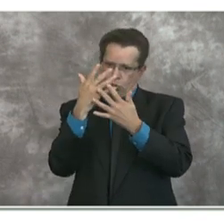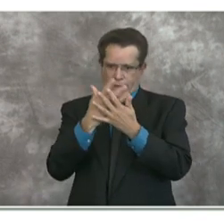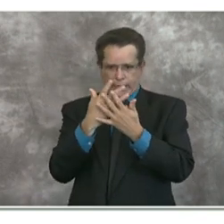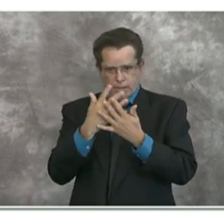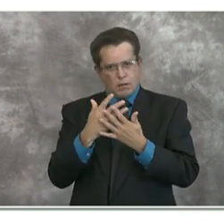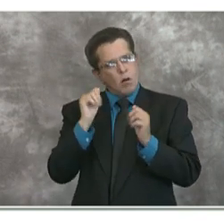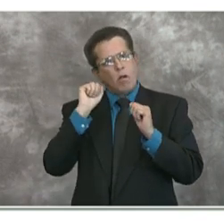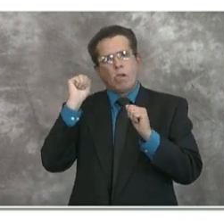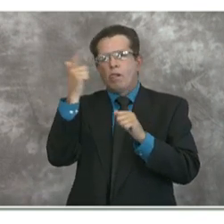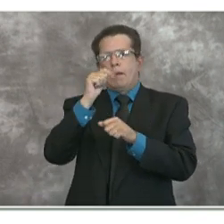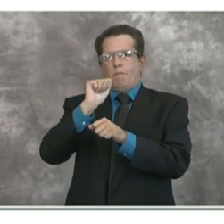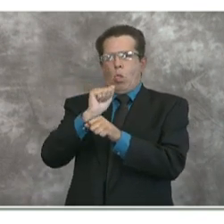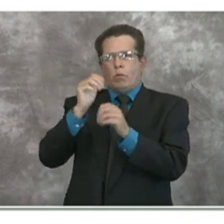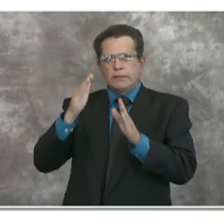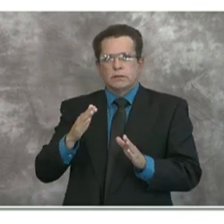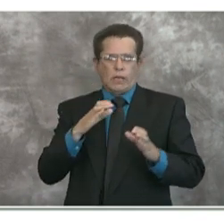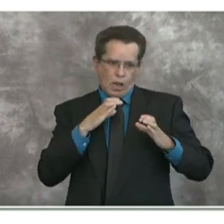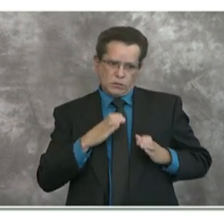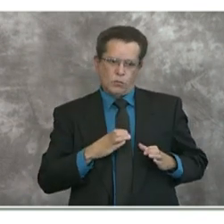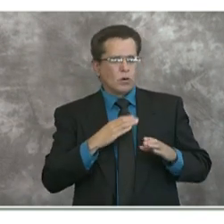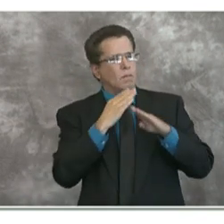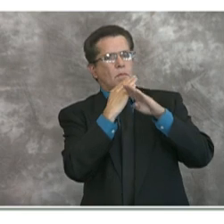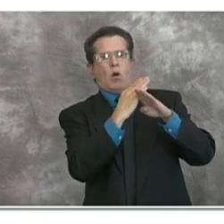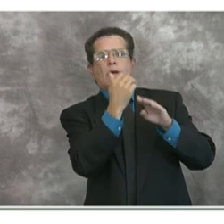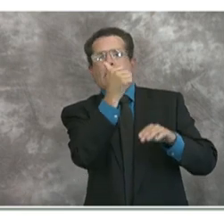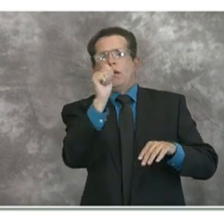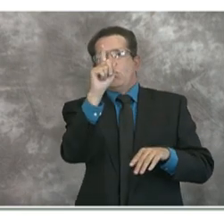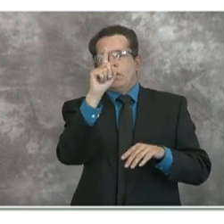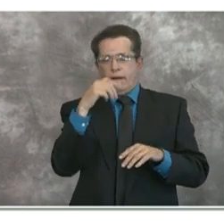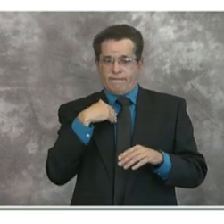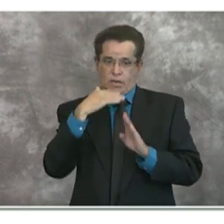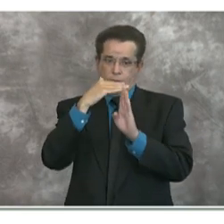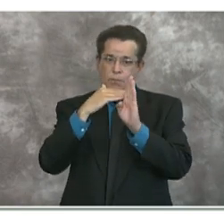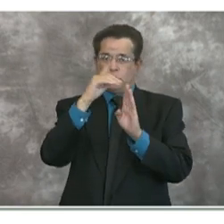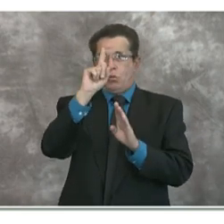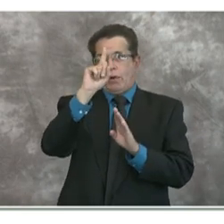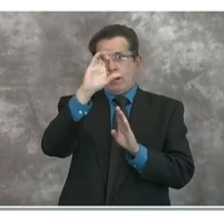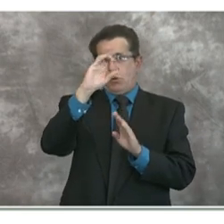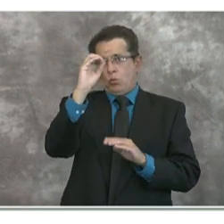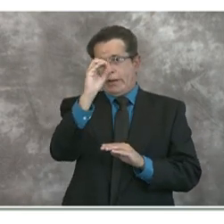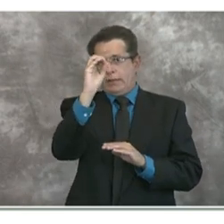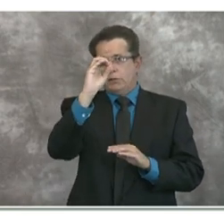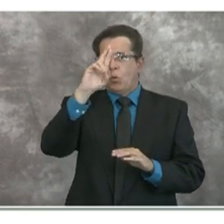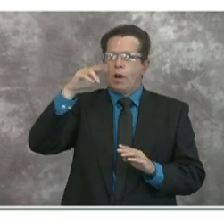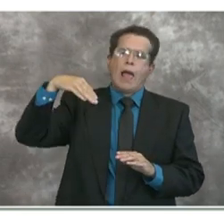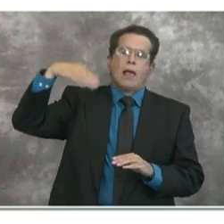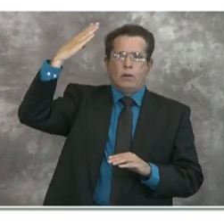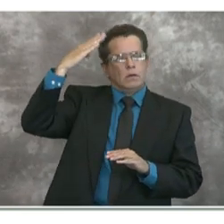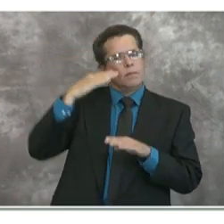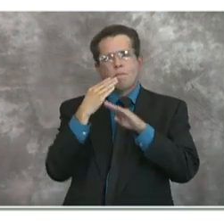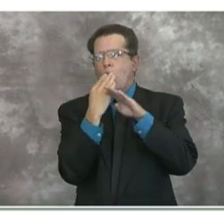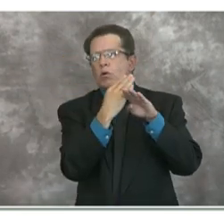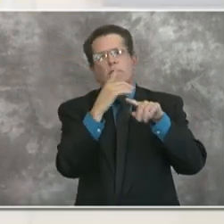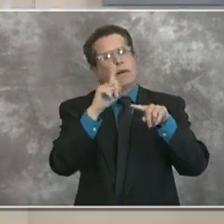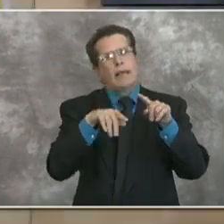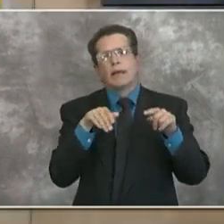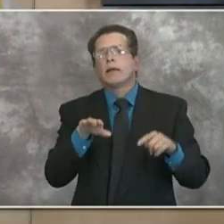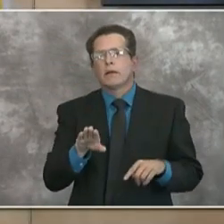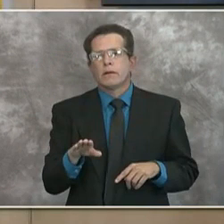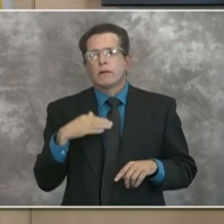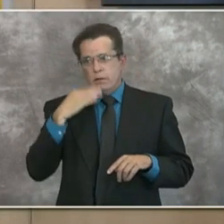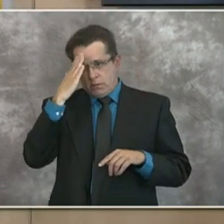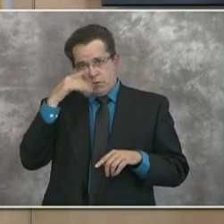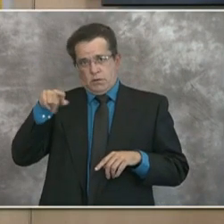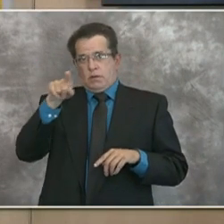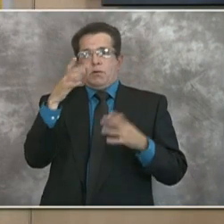all employees and customers and bar anyone with a temperature of 100 degrees or higher. I know many of you have been eager